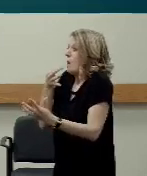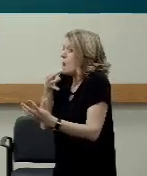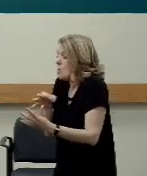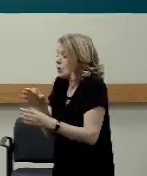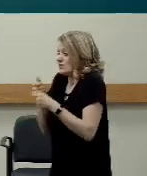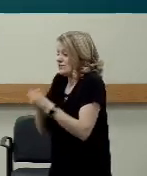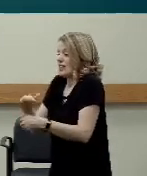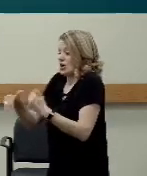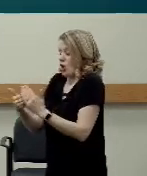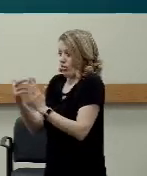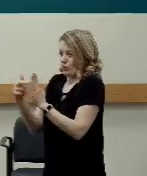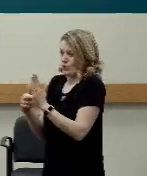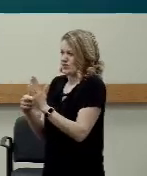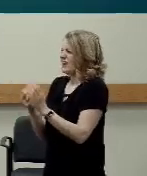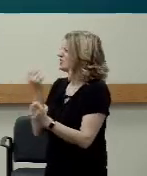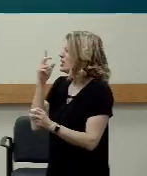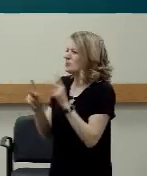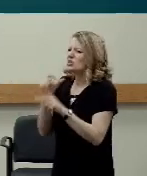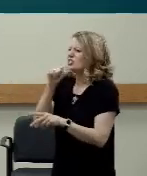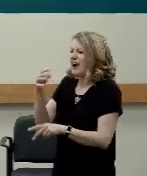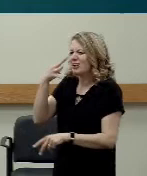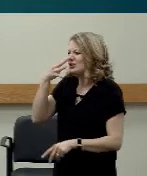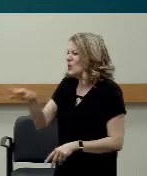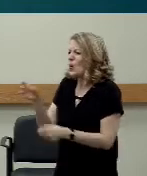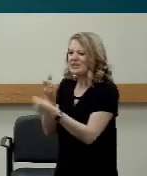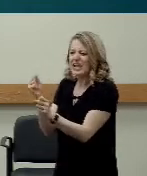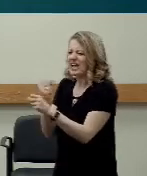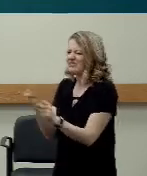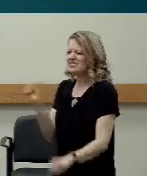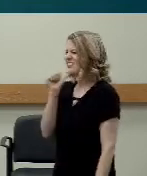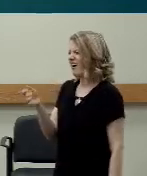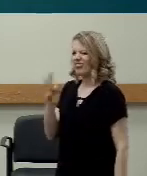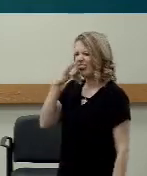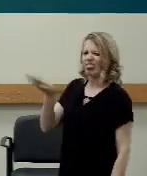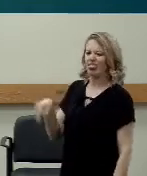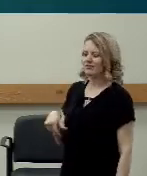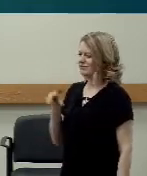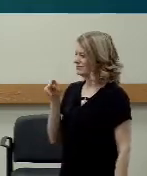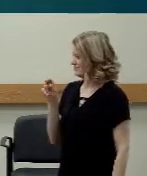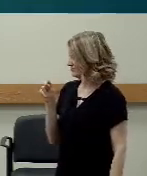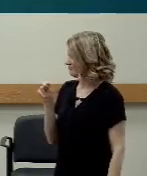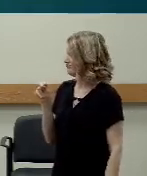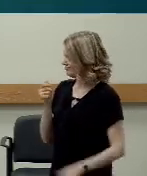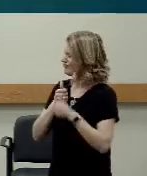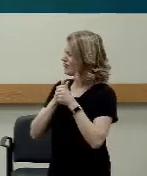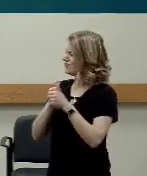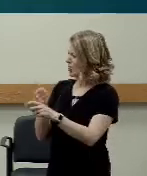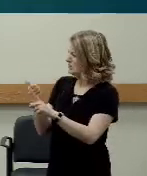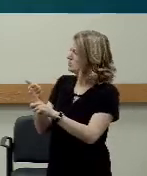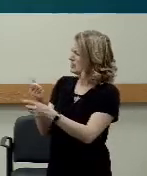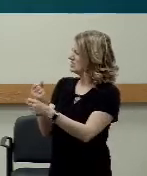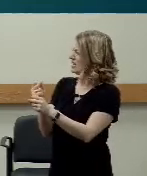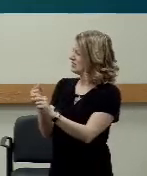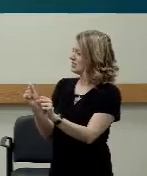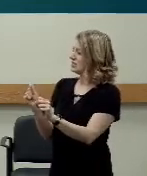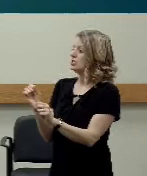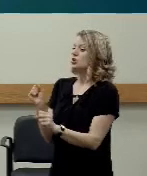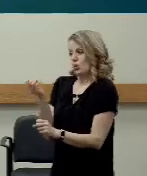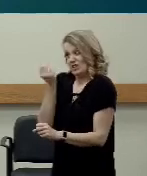no one is ignoring safety measures out in the retail market. So the weight of